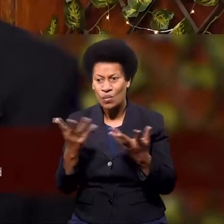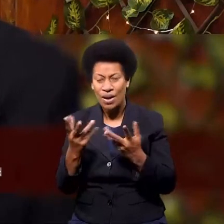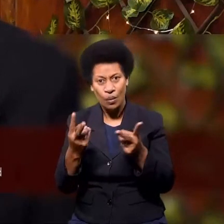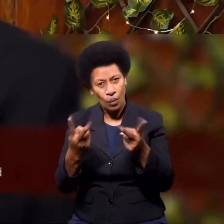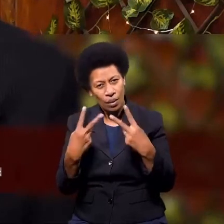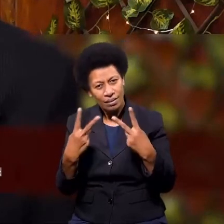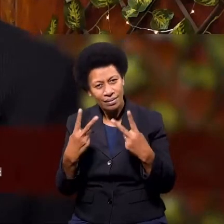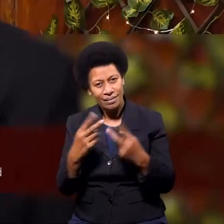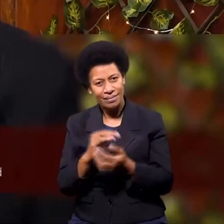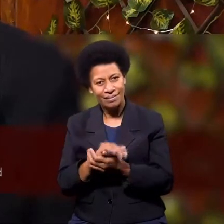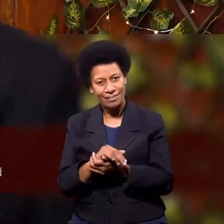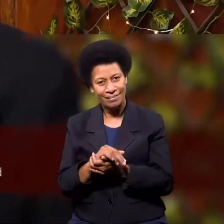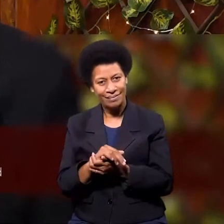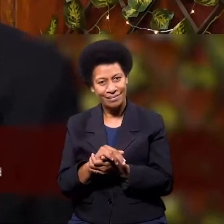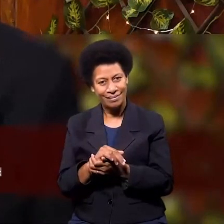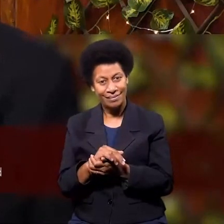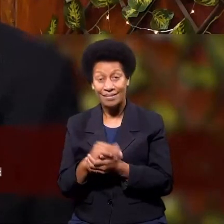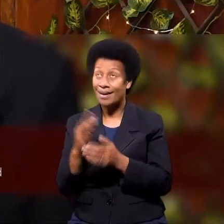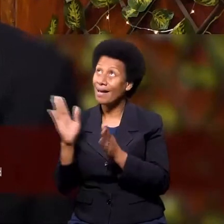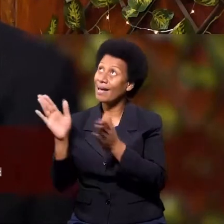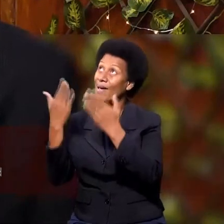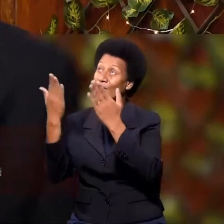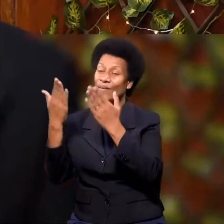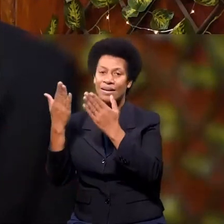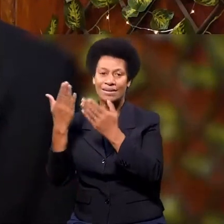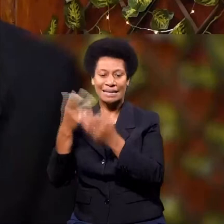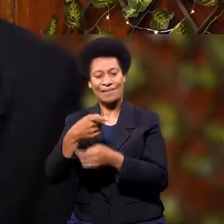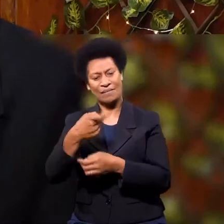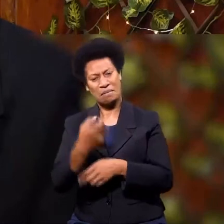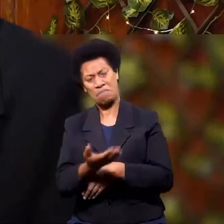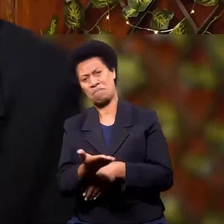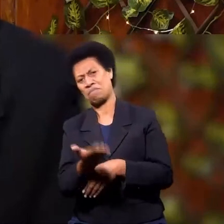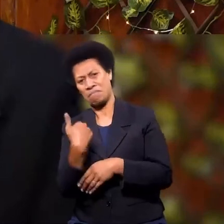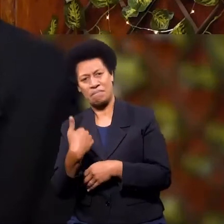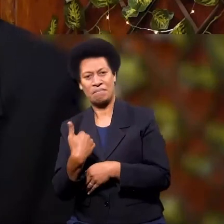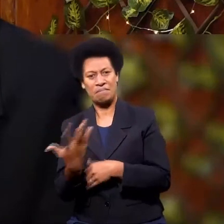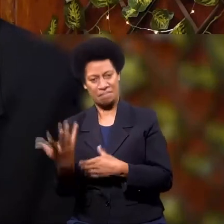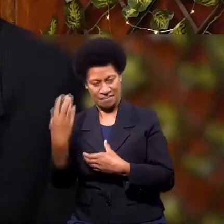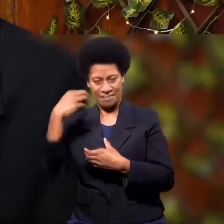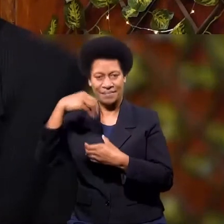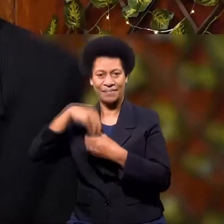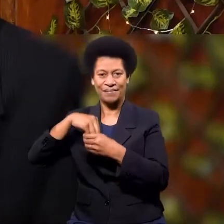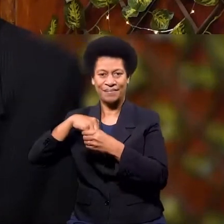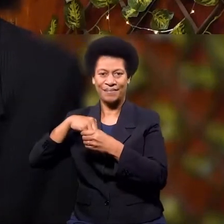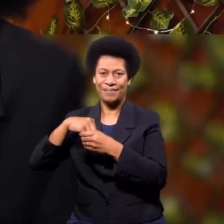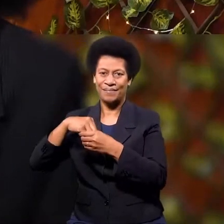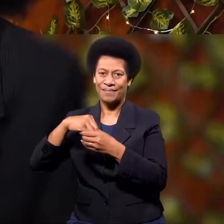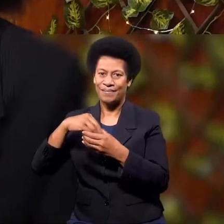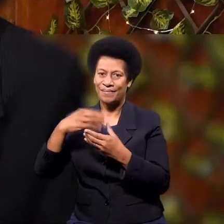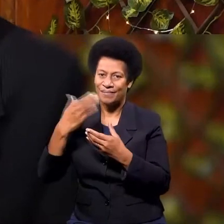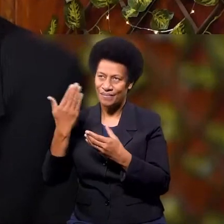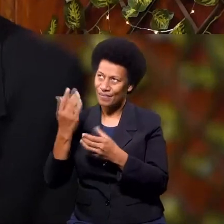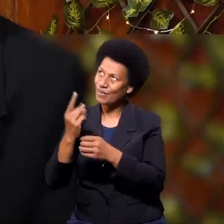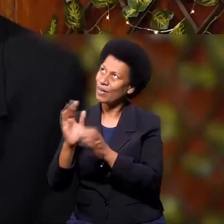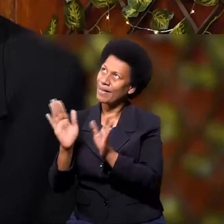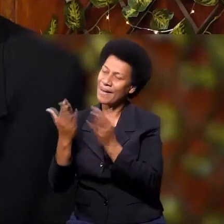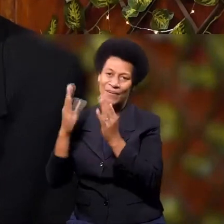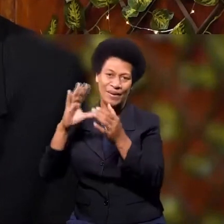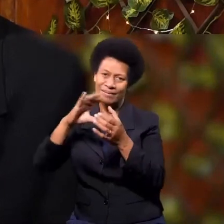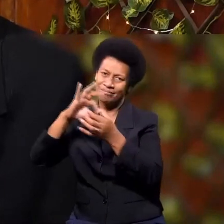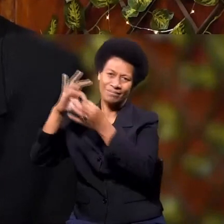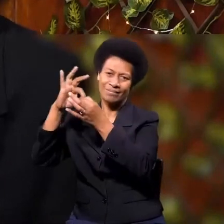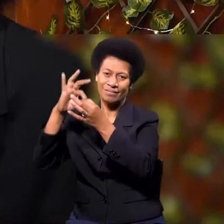wherever you're joining from, heaven invites you to join in with that relationship with Amen. God. Amen. And as Ms. Williams has